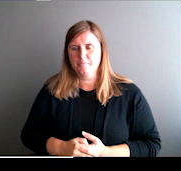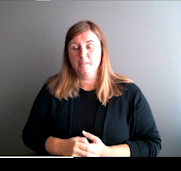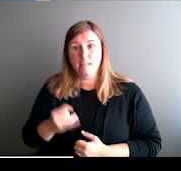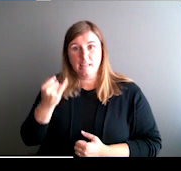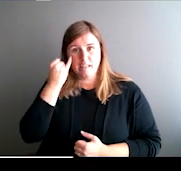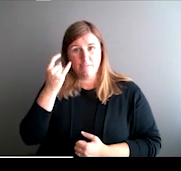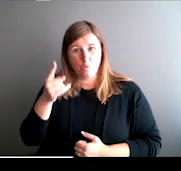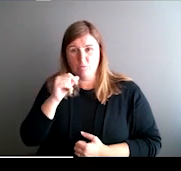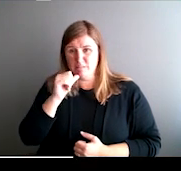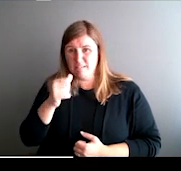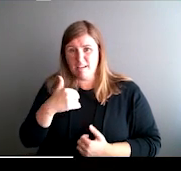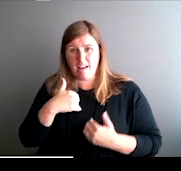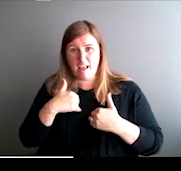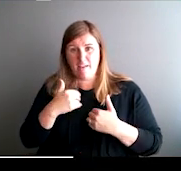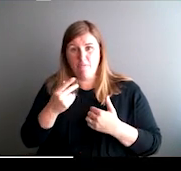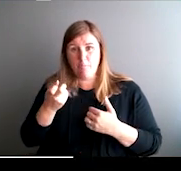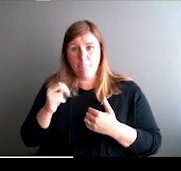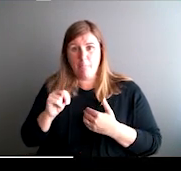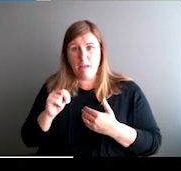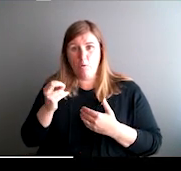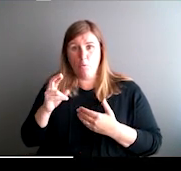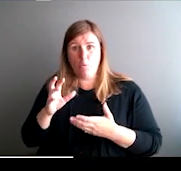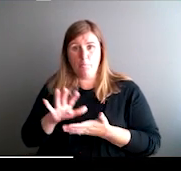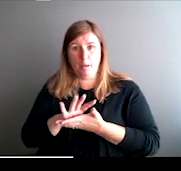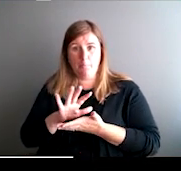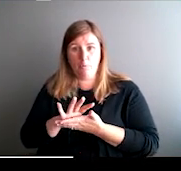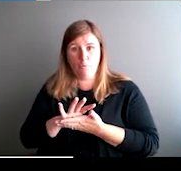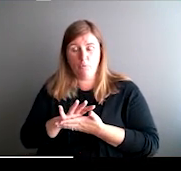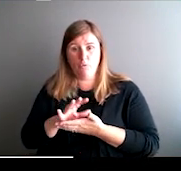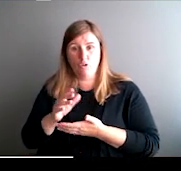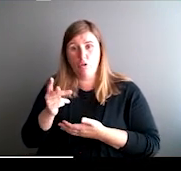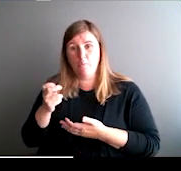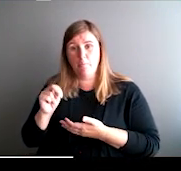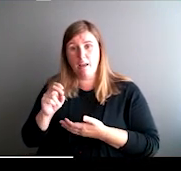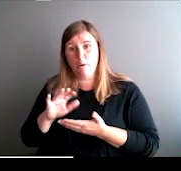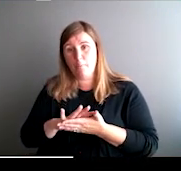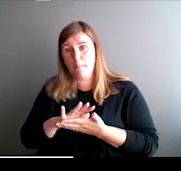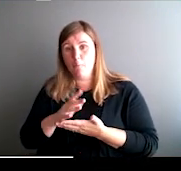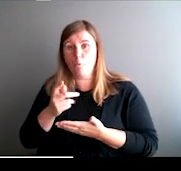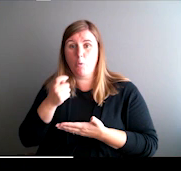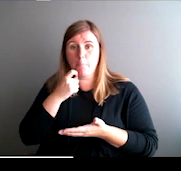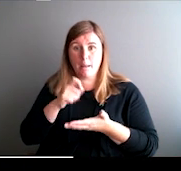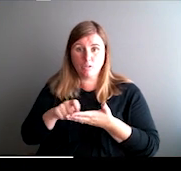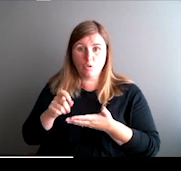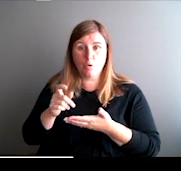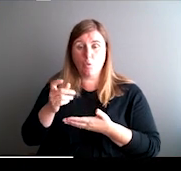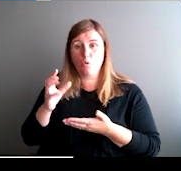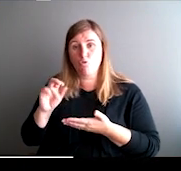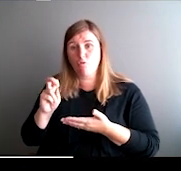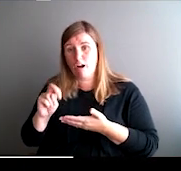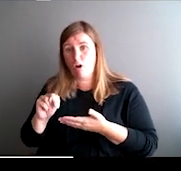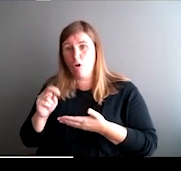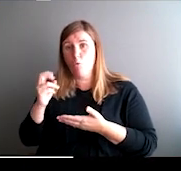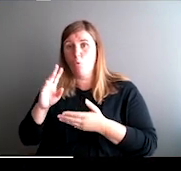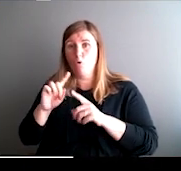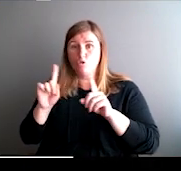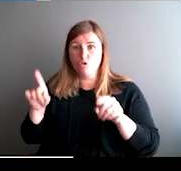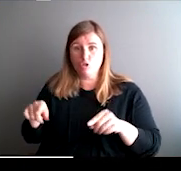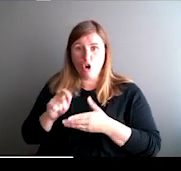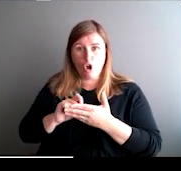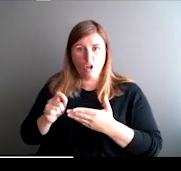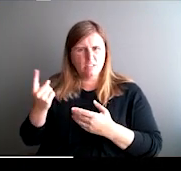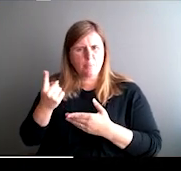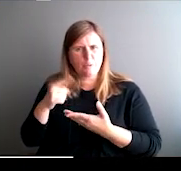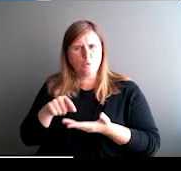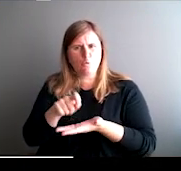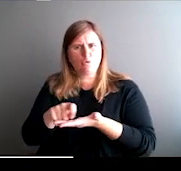If you did not have a pen and paper or a pencil and paper or a crayon or a chalkboard and chalk, something to